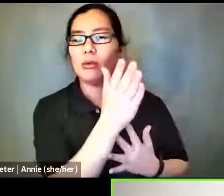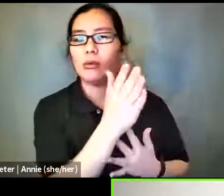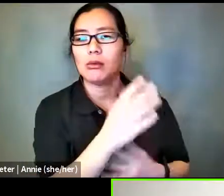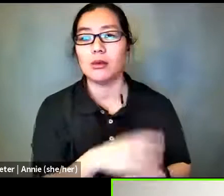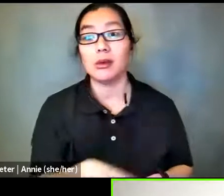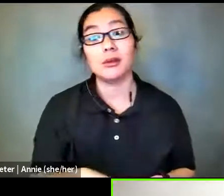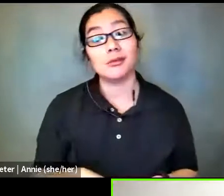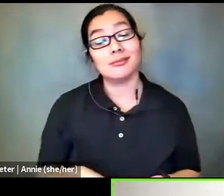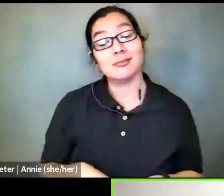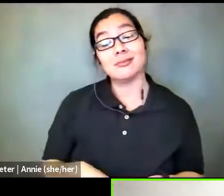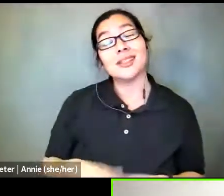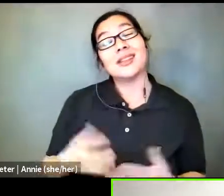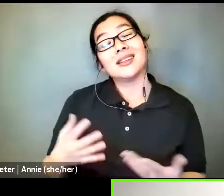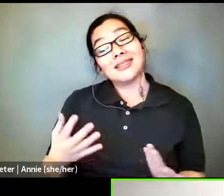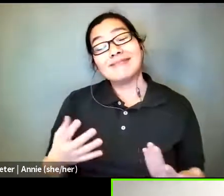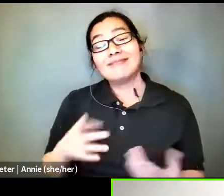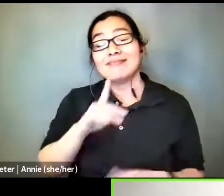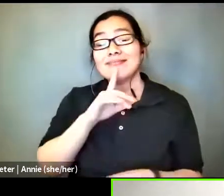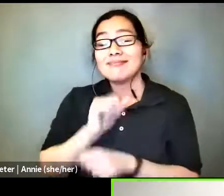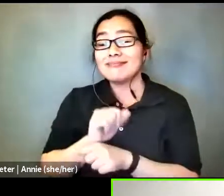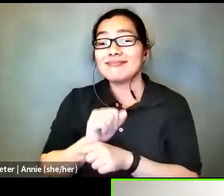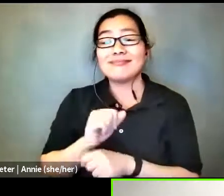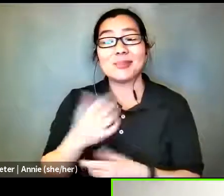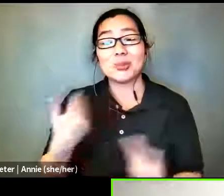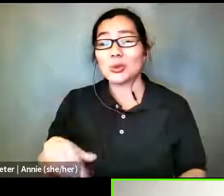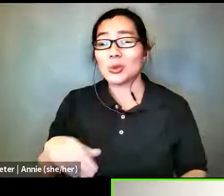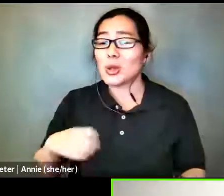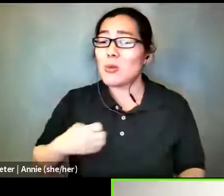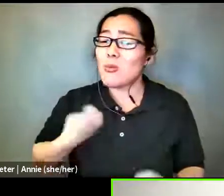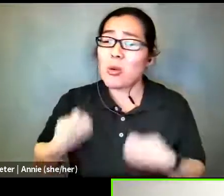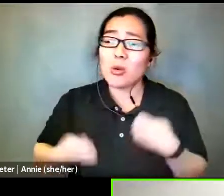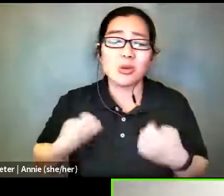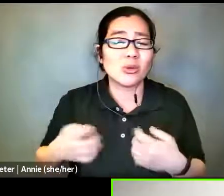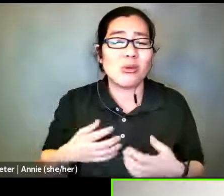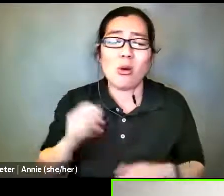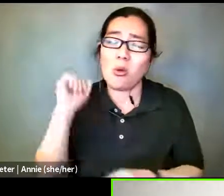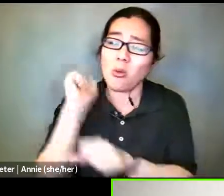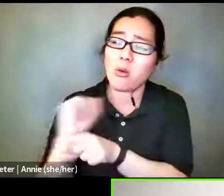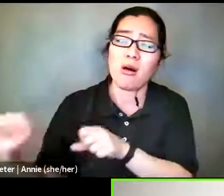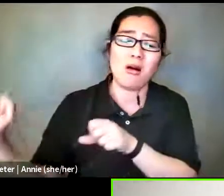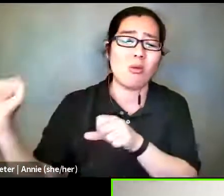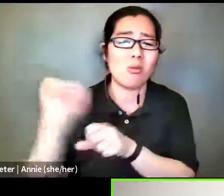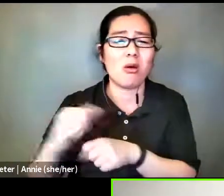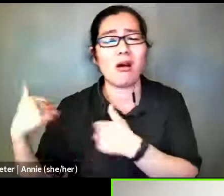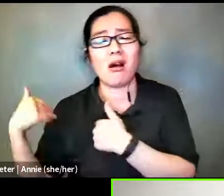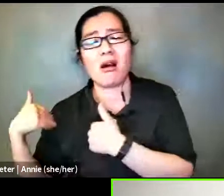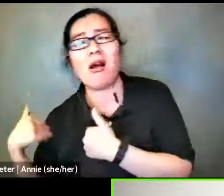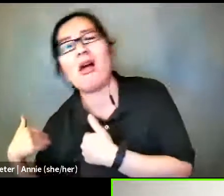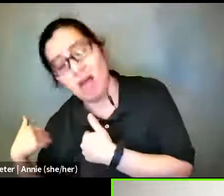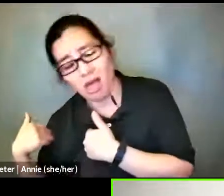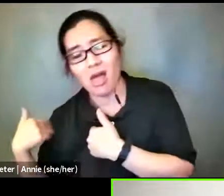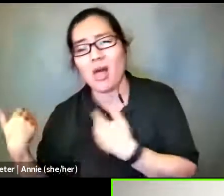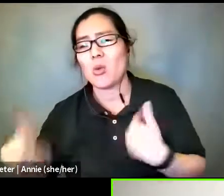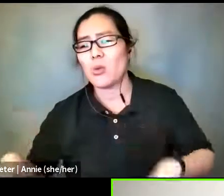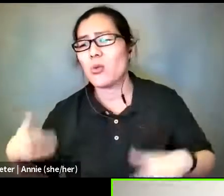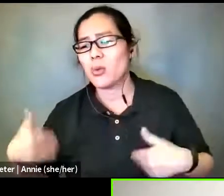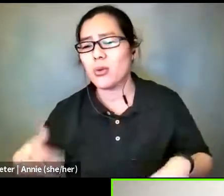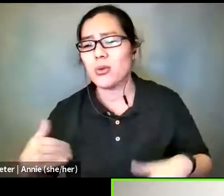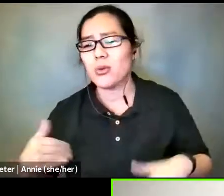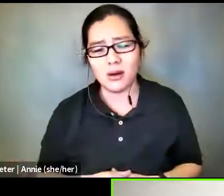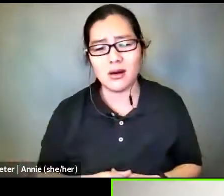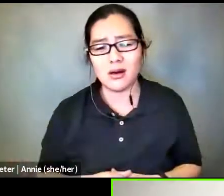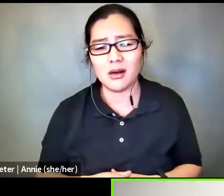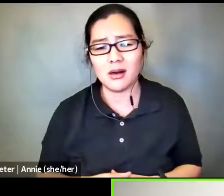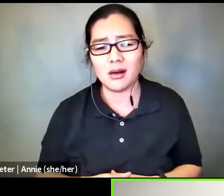it's labor. It's emotional labor. So it comes right back to making sure that you're kind of setting the